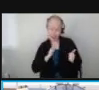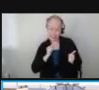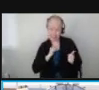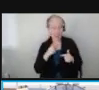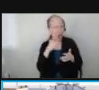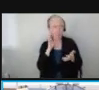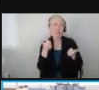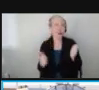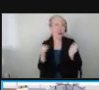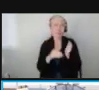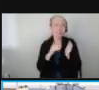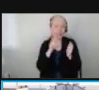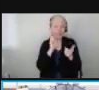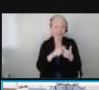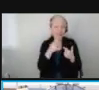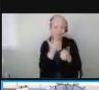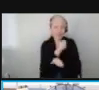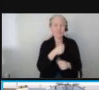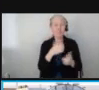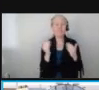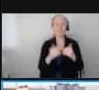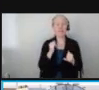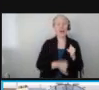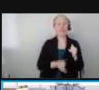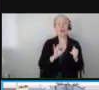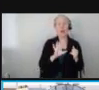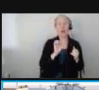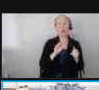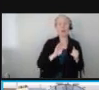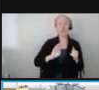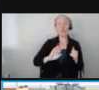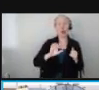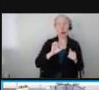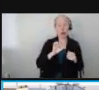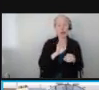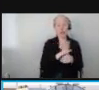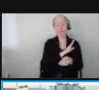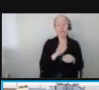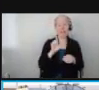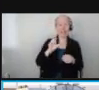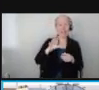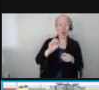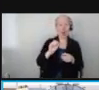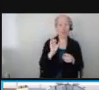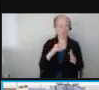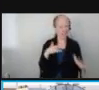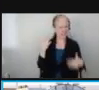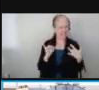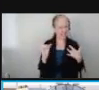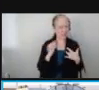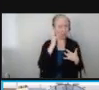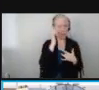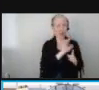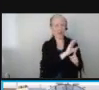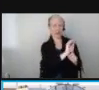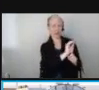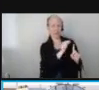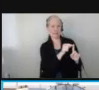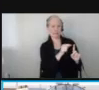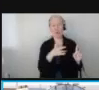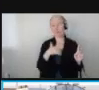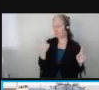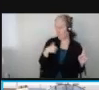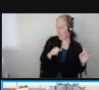news for commercial LEO platforms, so that's even more exciting. You're starting to see companies saying, we have the capability, we're going to put something in